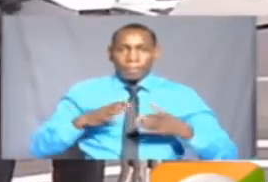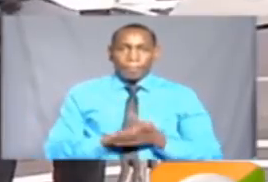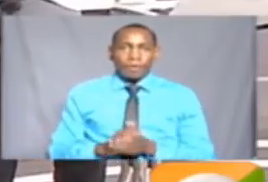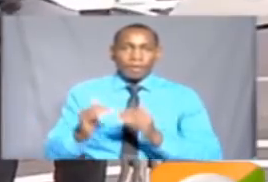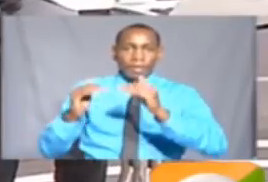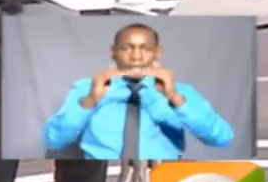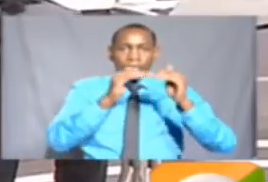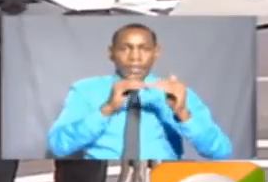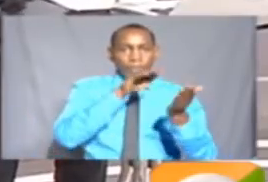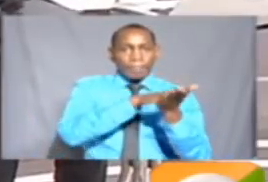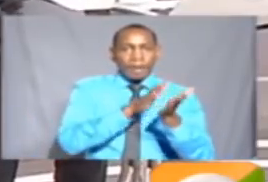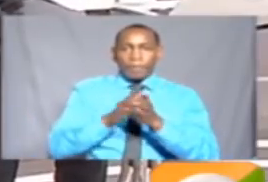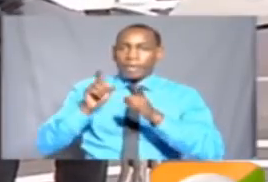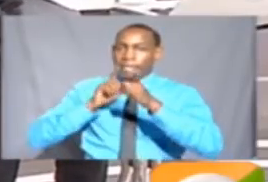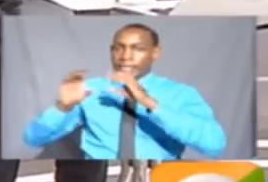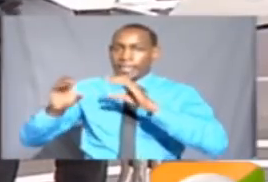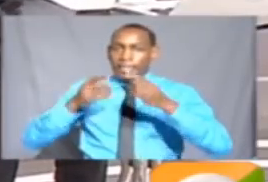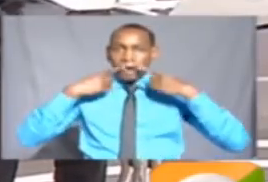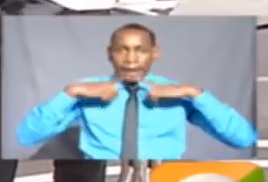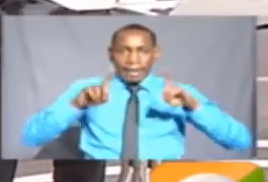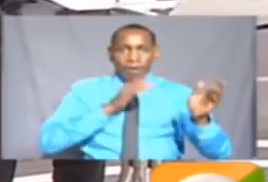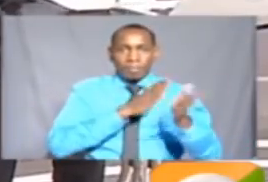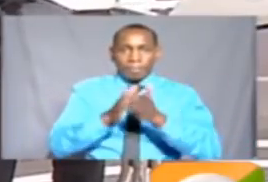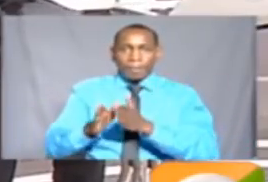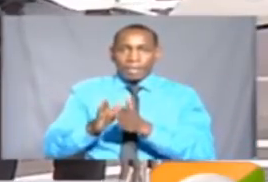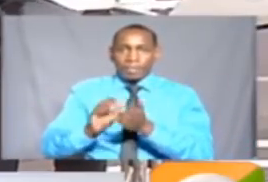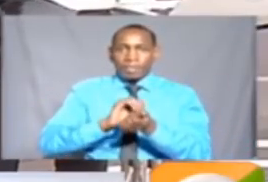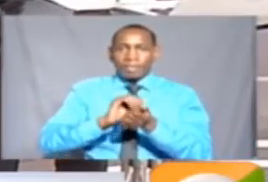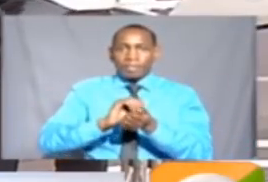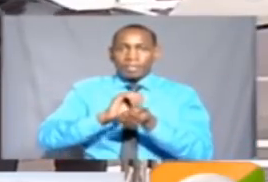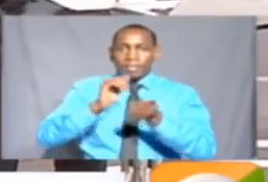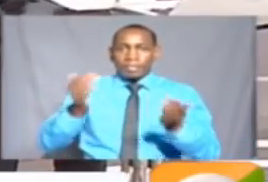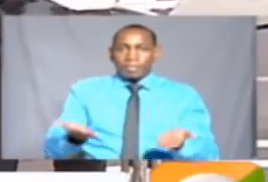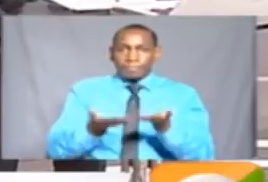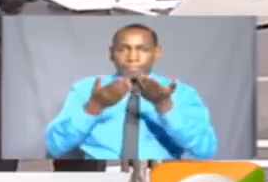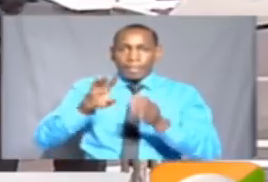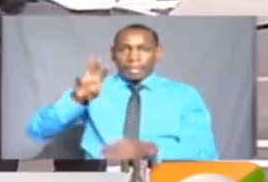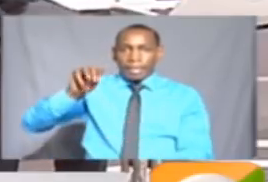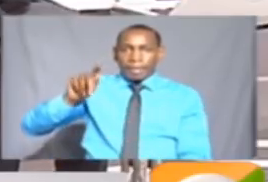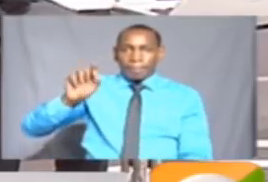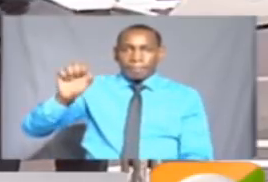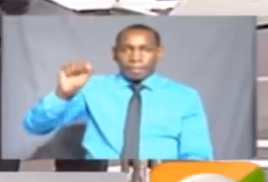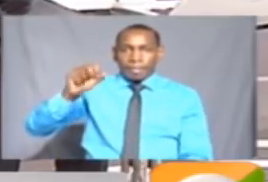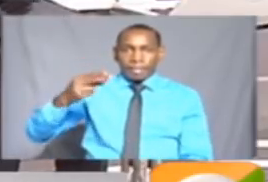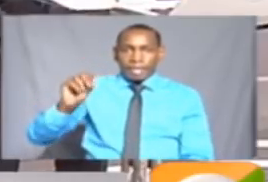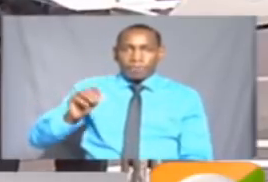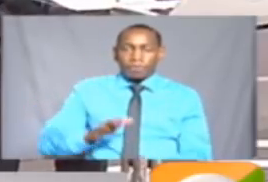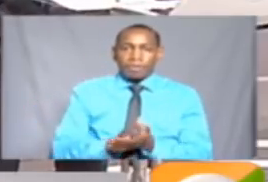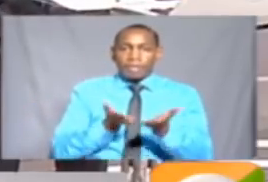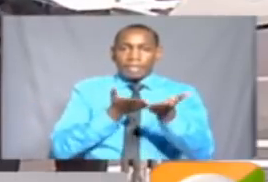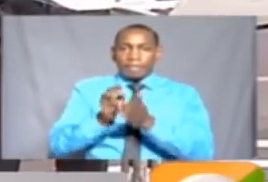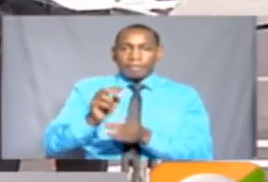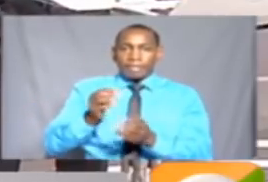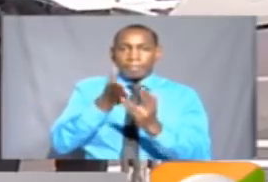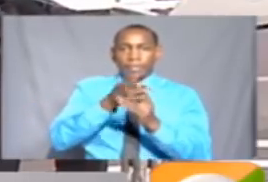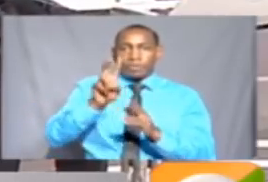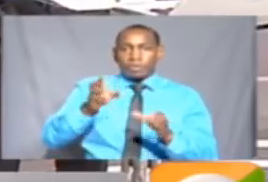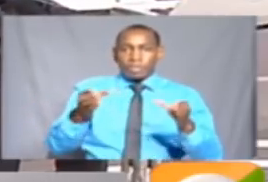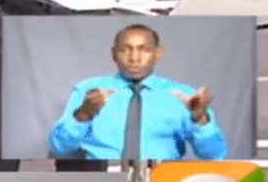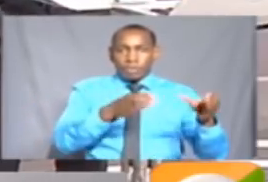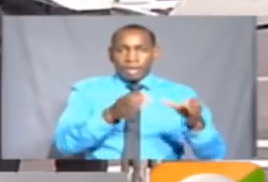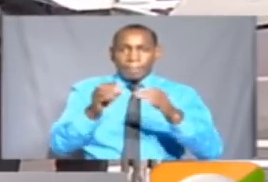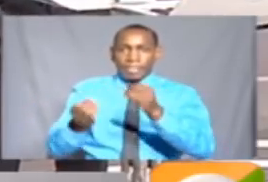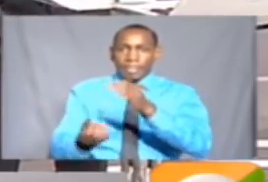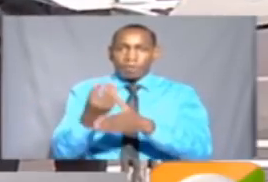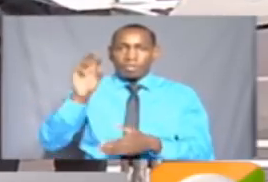So Equity Bank and Safaricom have announced plans to revamp M-kesho, the integrated service between the two companies that was launched in 2010